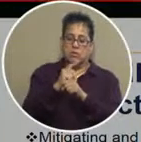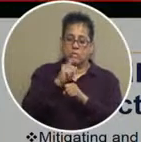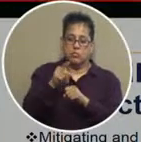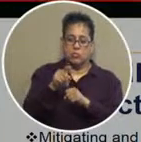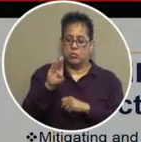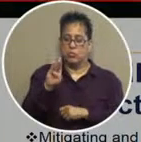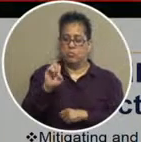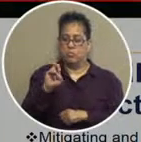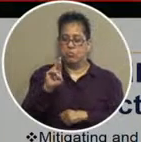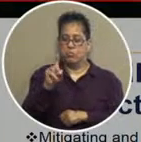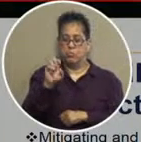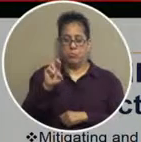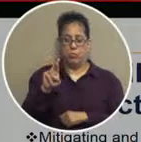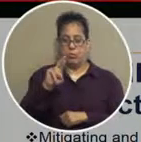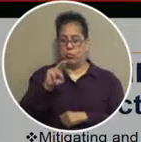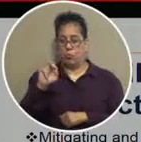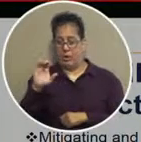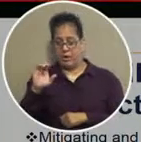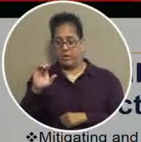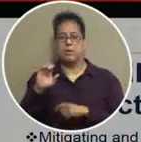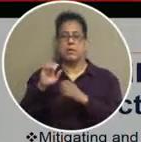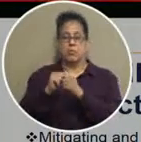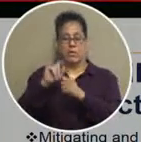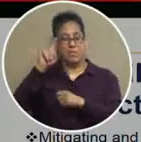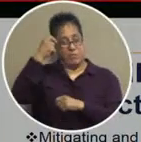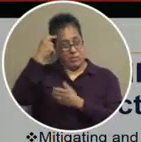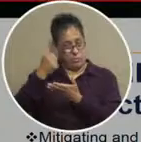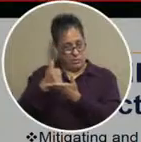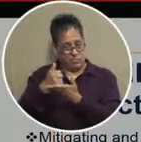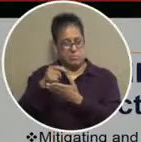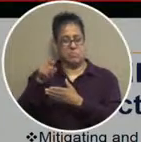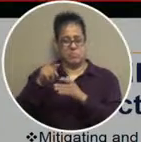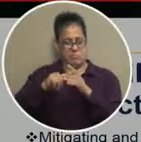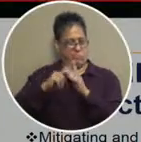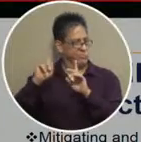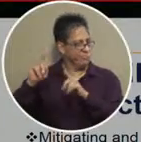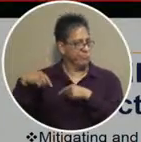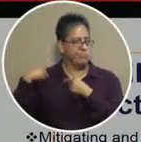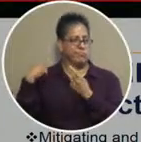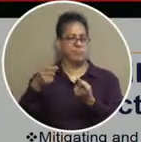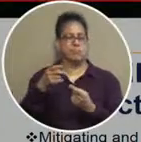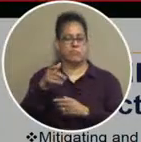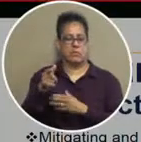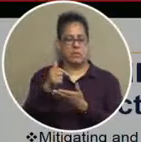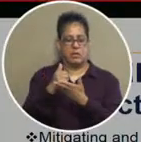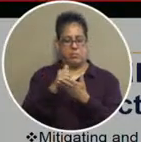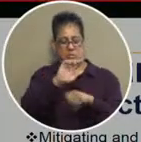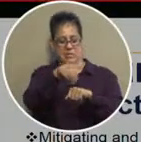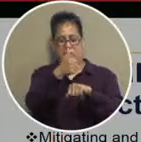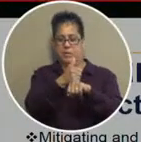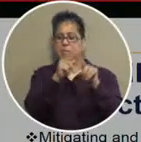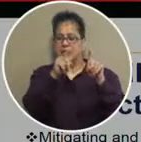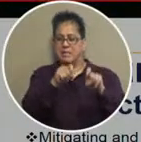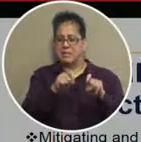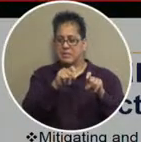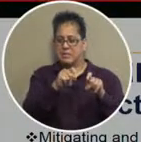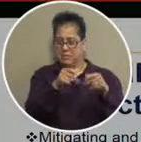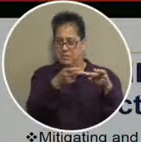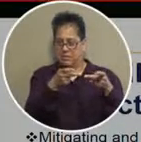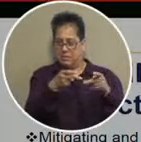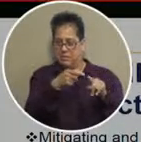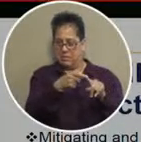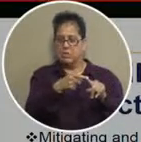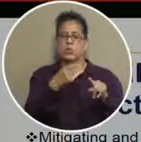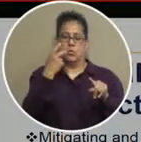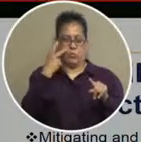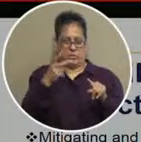recognize Border RAC for their efforts with the federal lane. They've been there since day one when we first set up the testing site, and we've seen